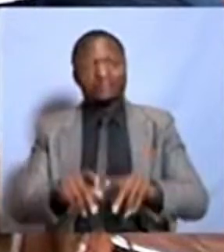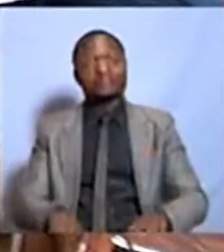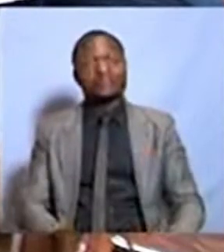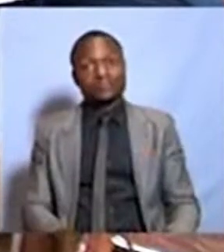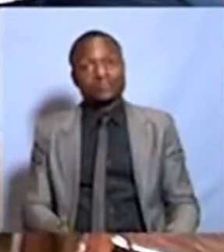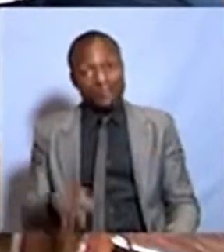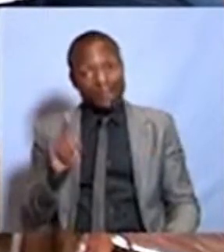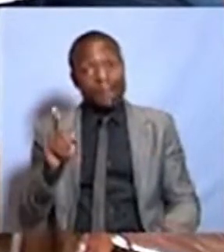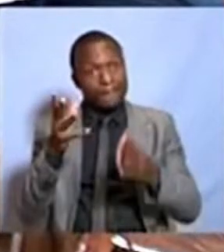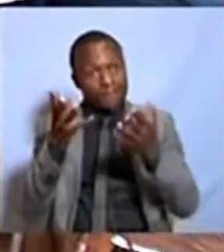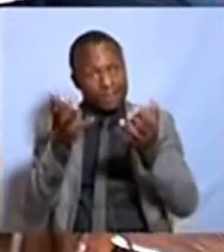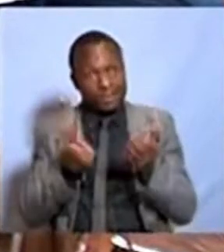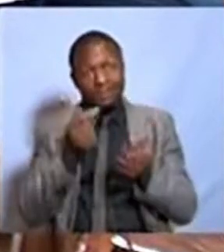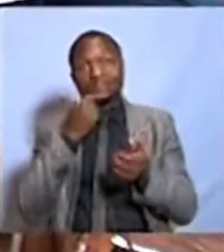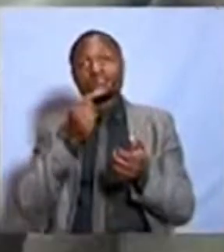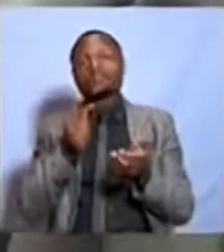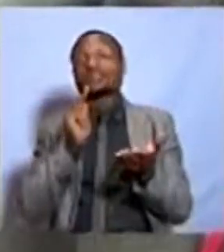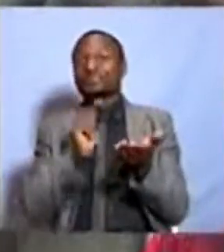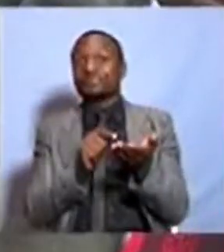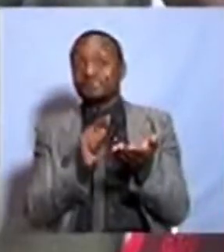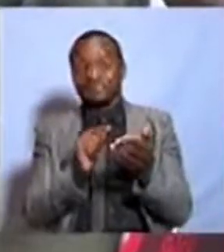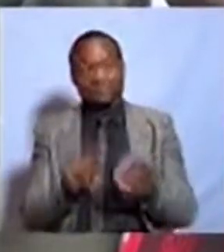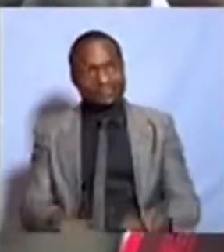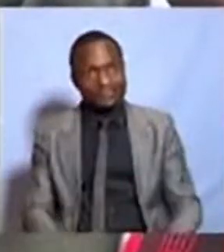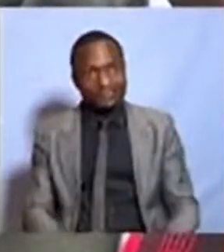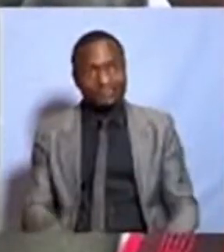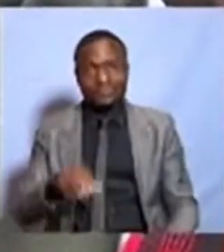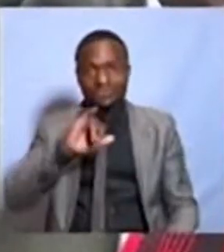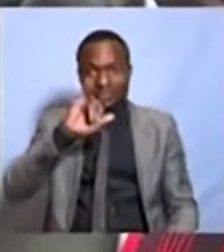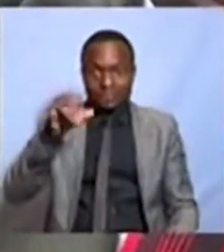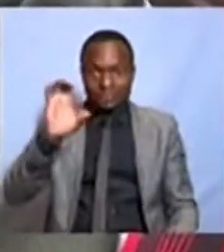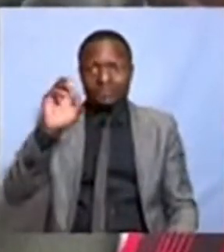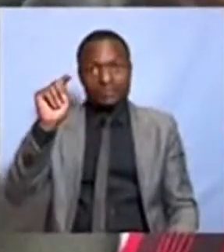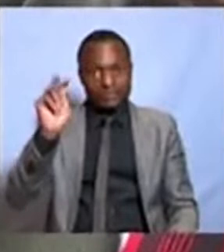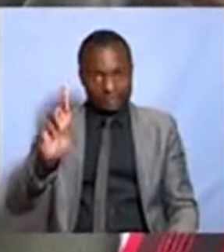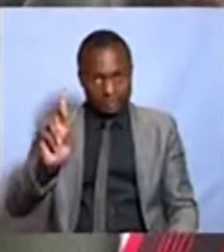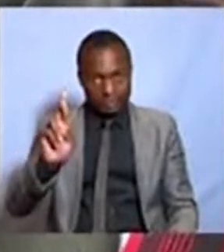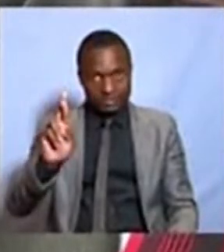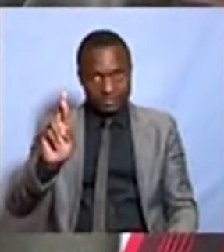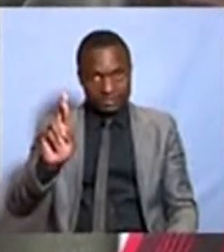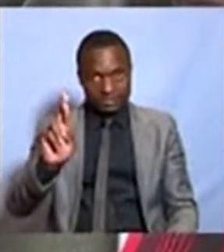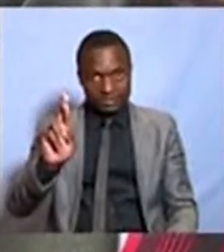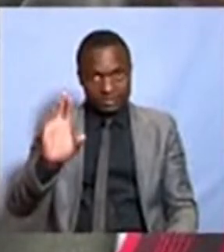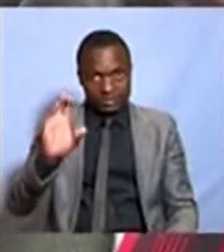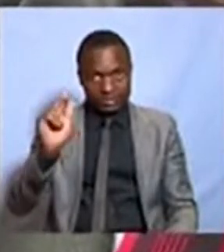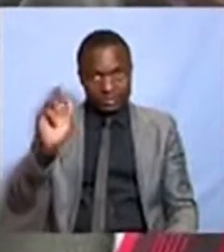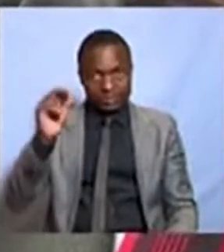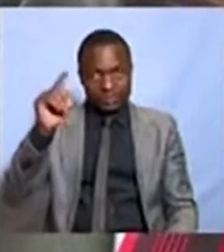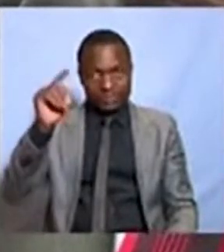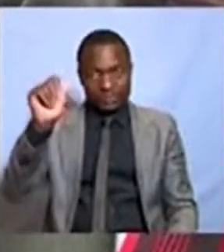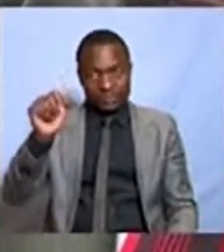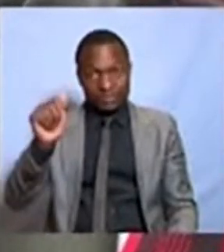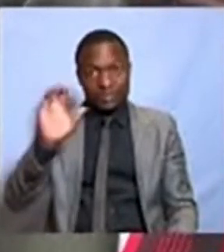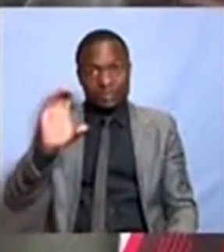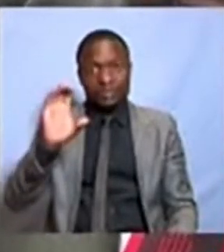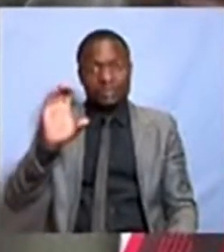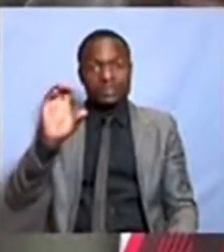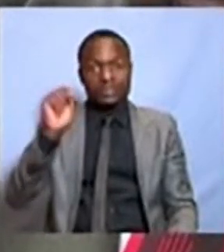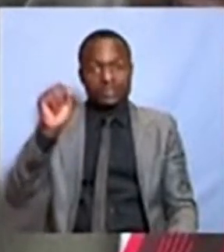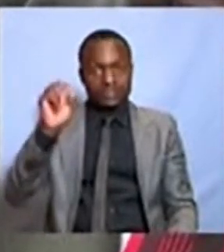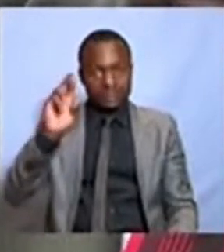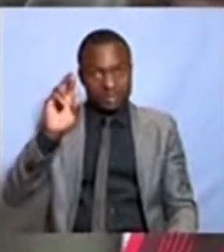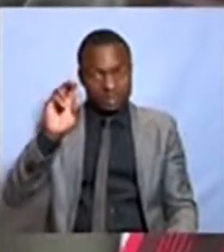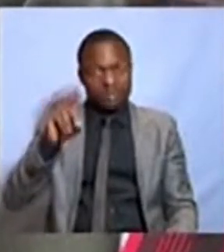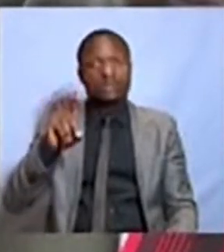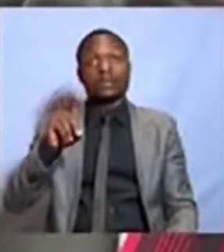wanted to say this, that JCTR, Caritas, and CSPR have been very